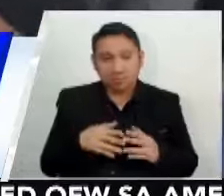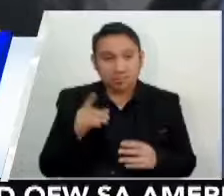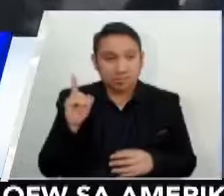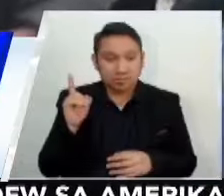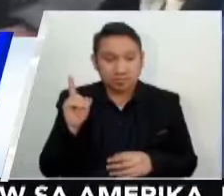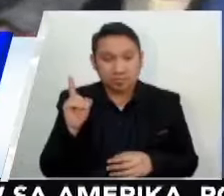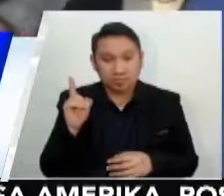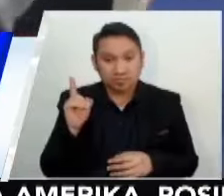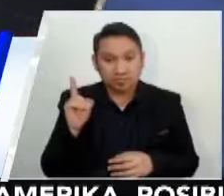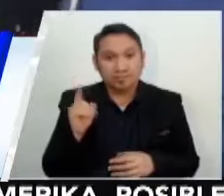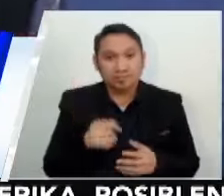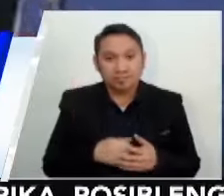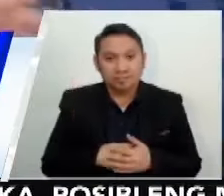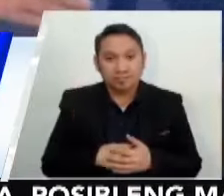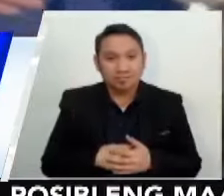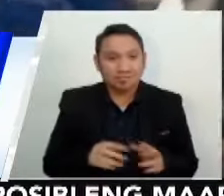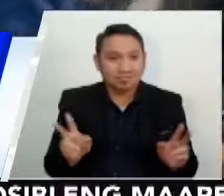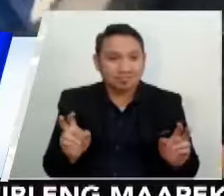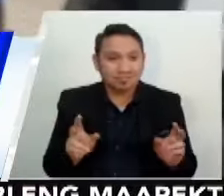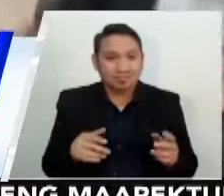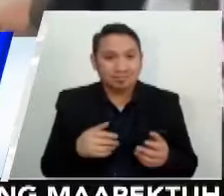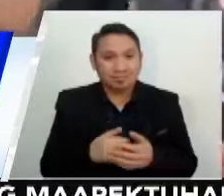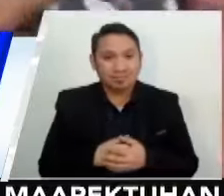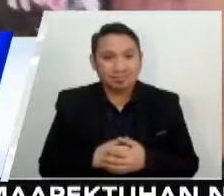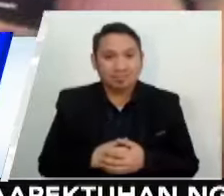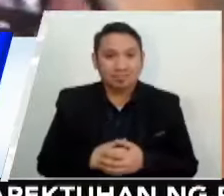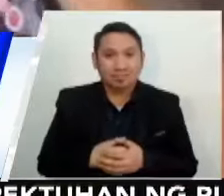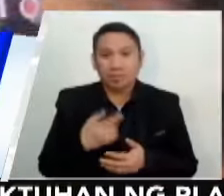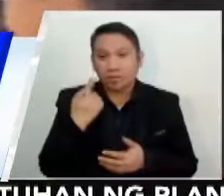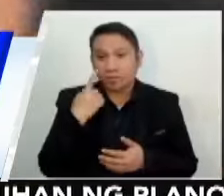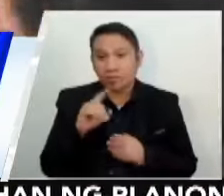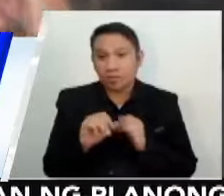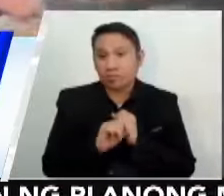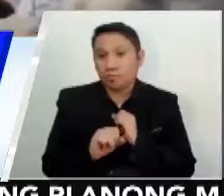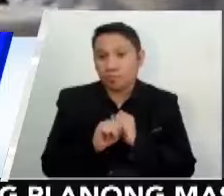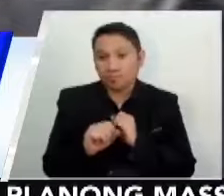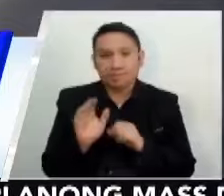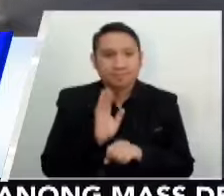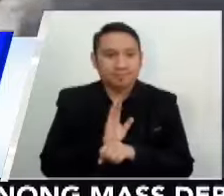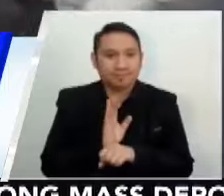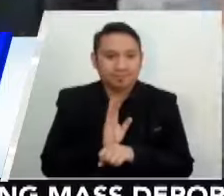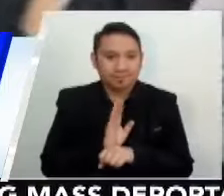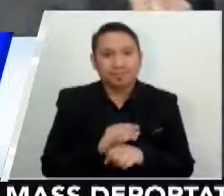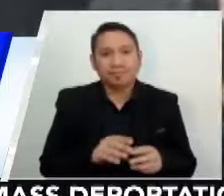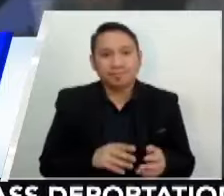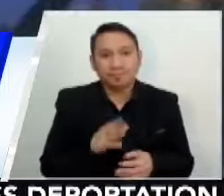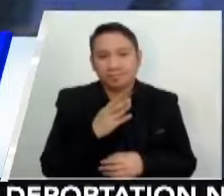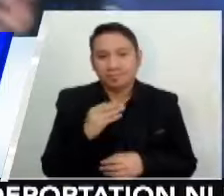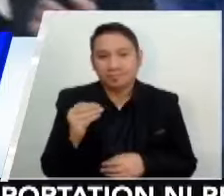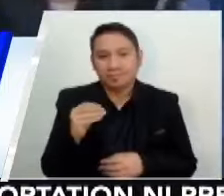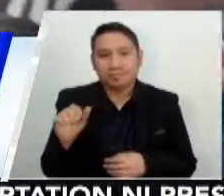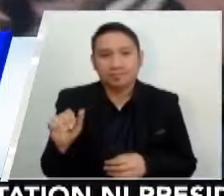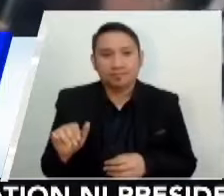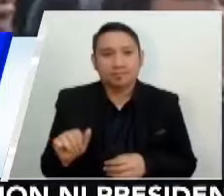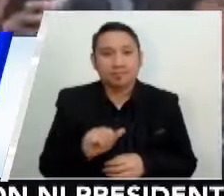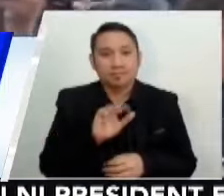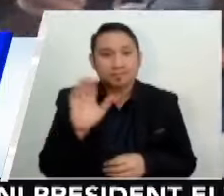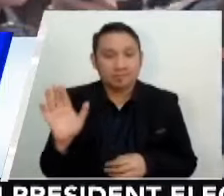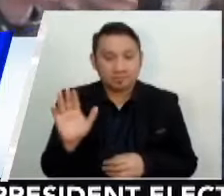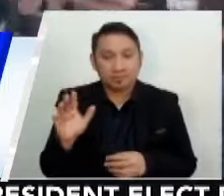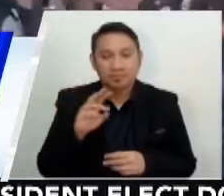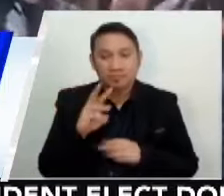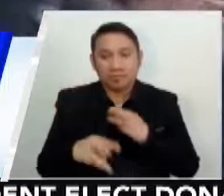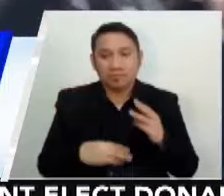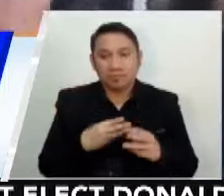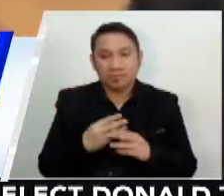Bernardo. Touchdown LA sila para sa promotion ng kanilang movie at para sa Asian World Film Festival, kung saan